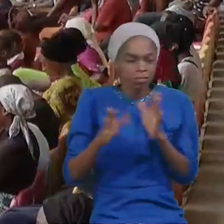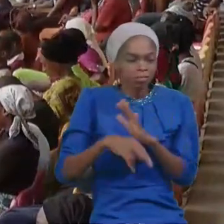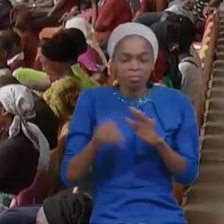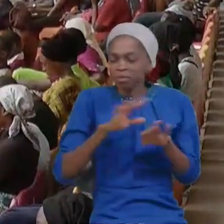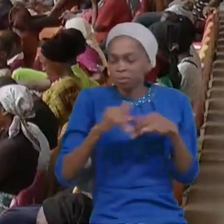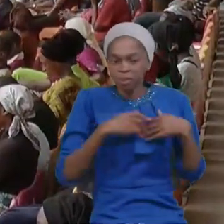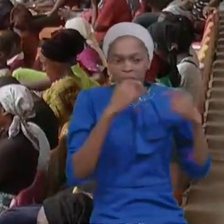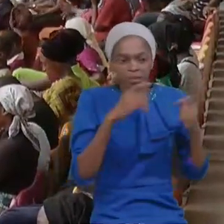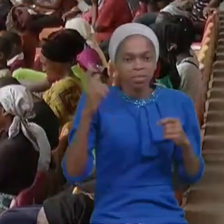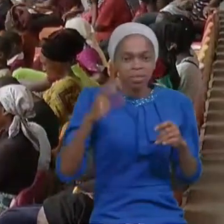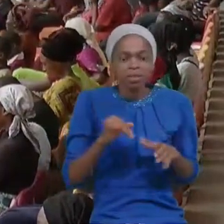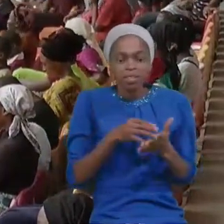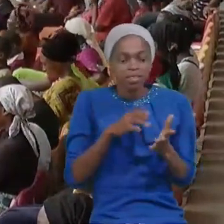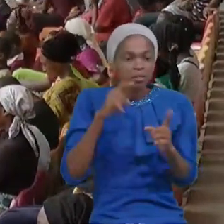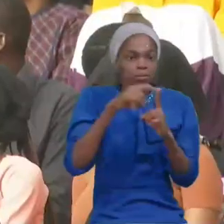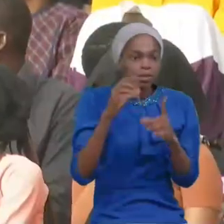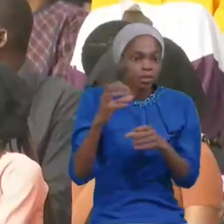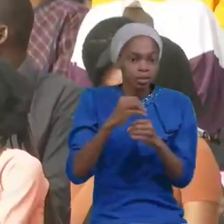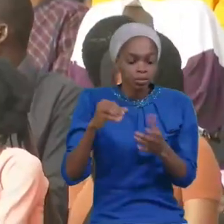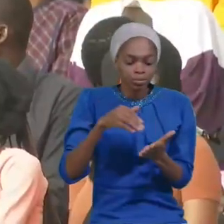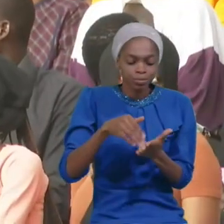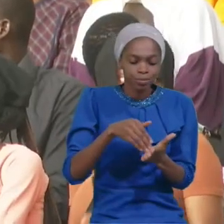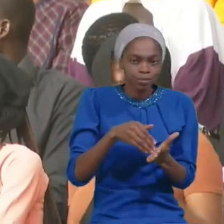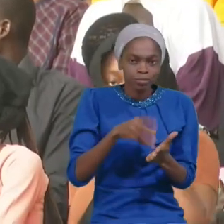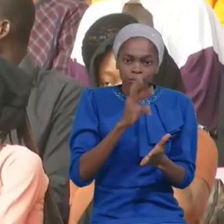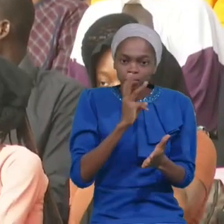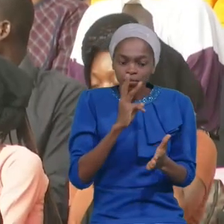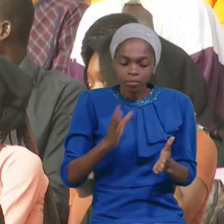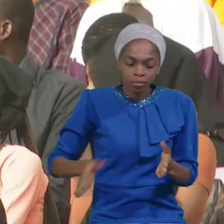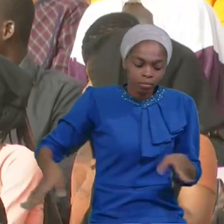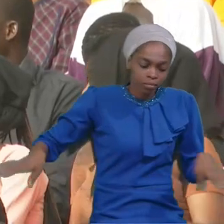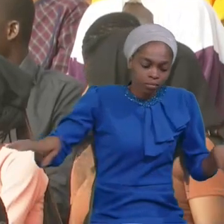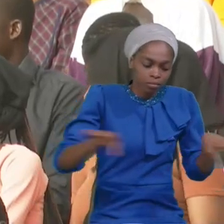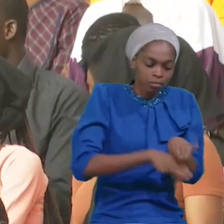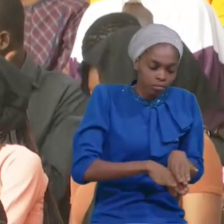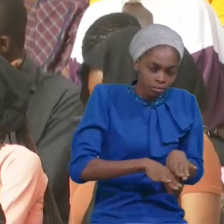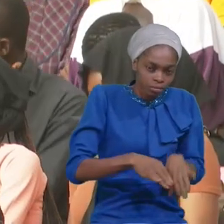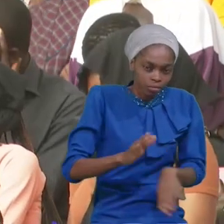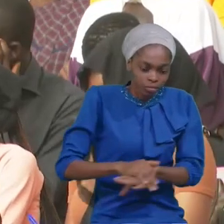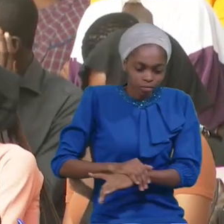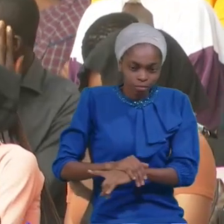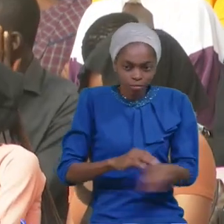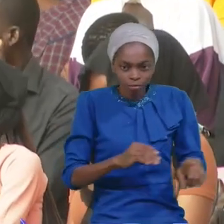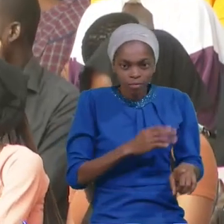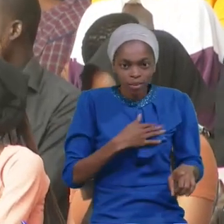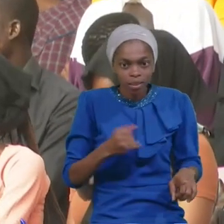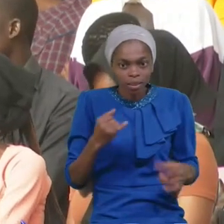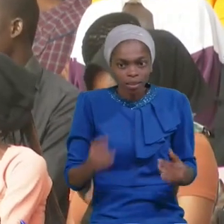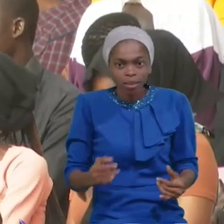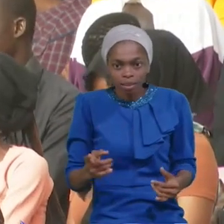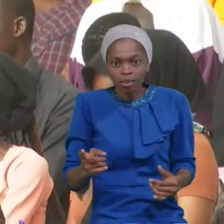them. But it will never close in on you. You'll be going up and up because